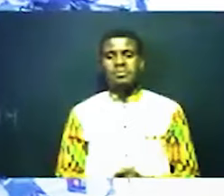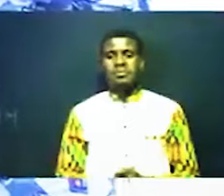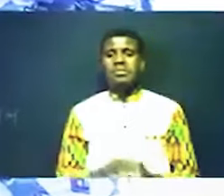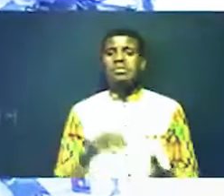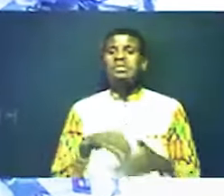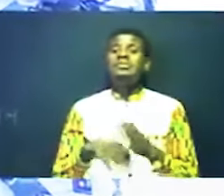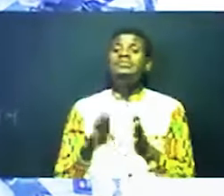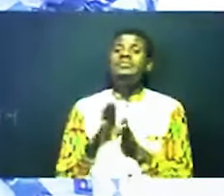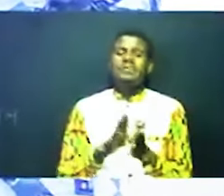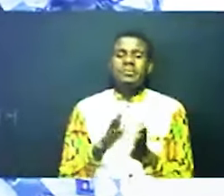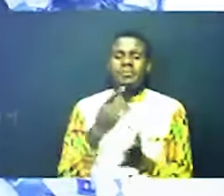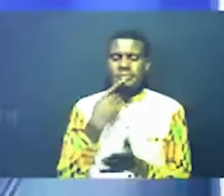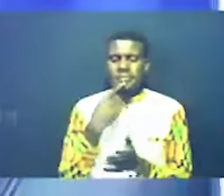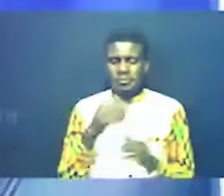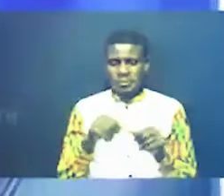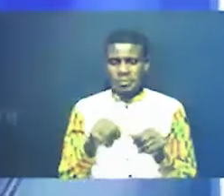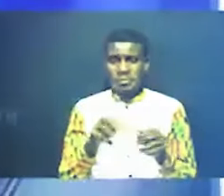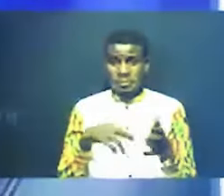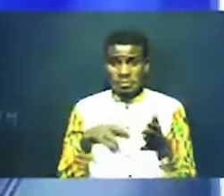some dash